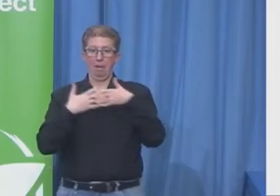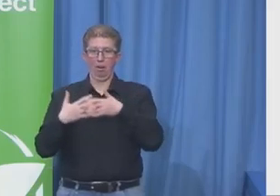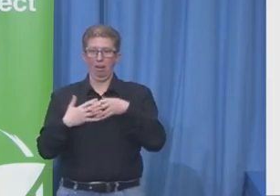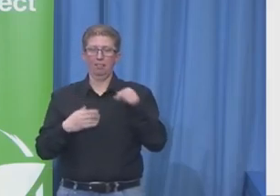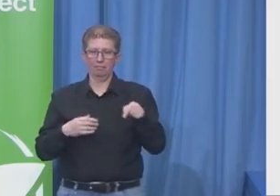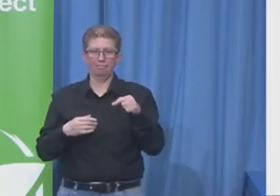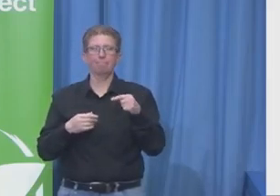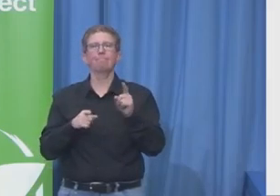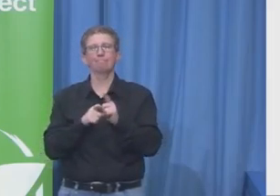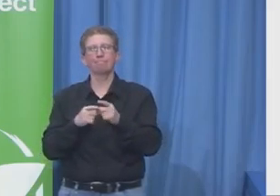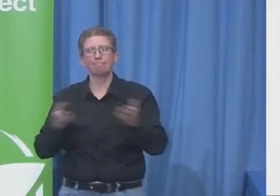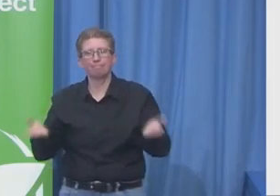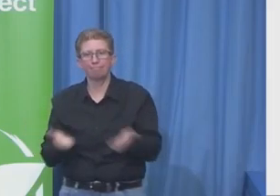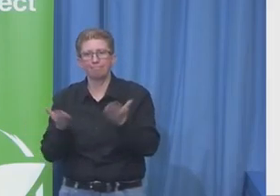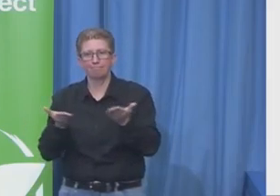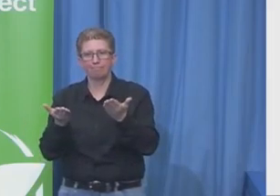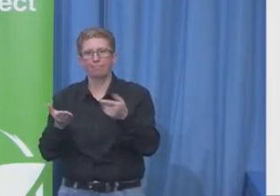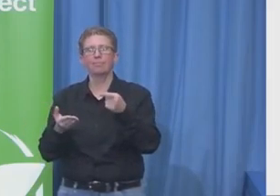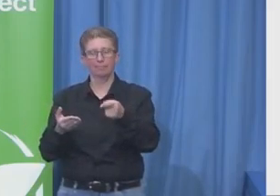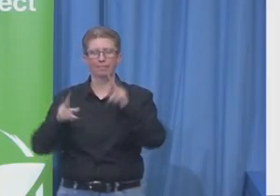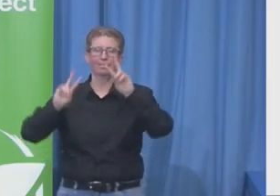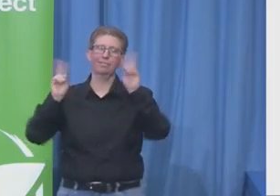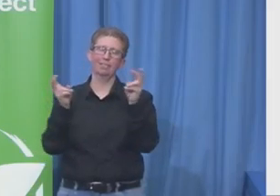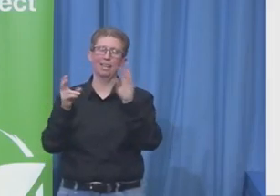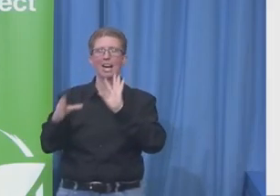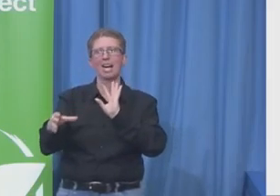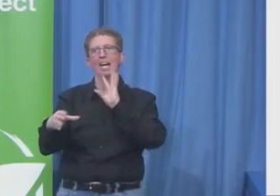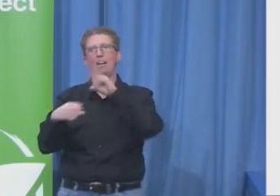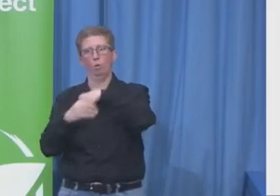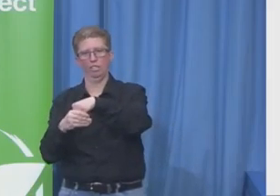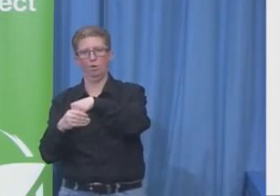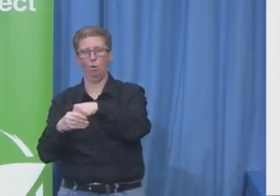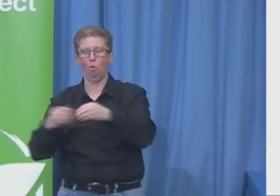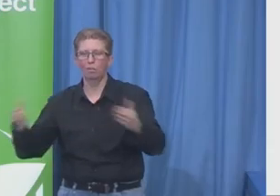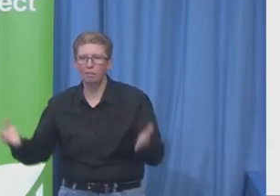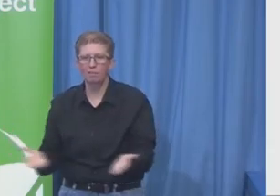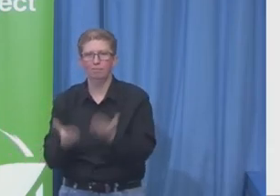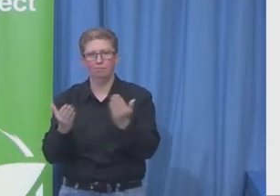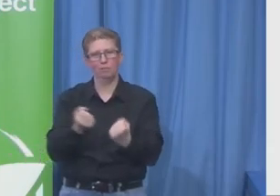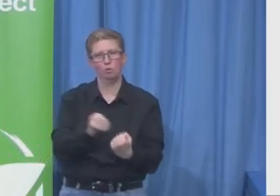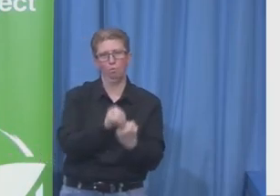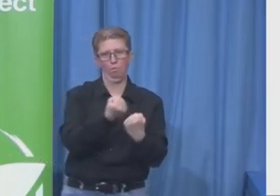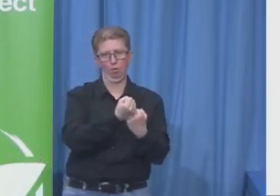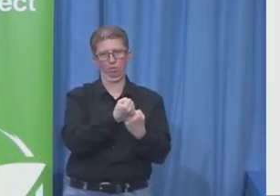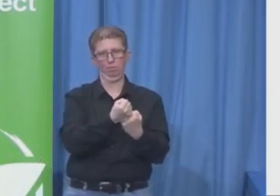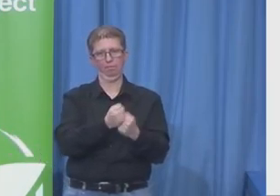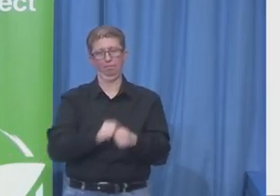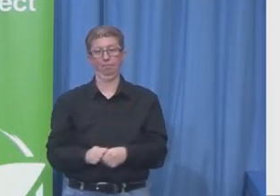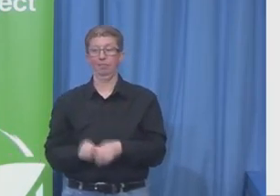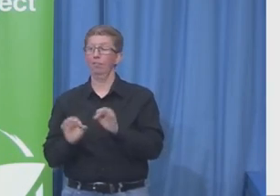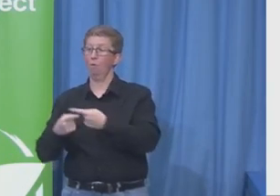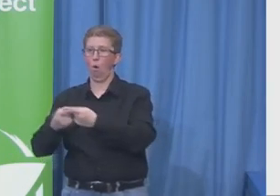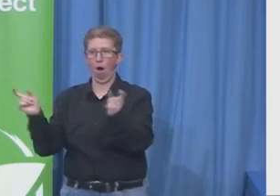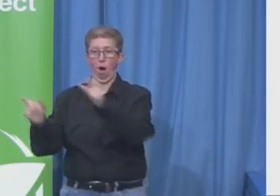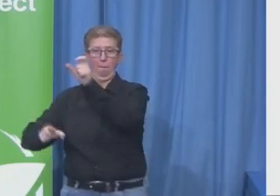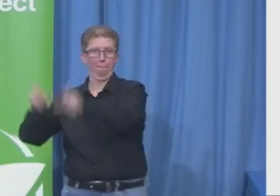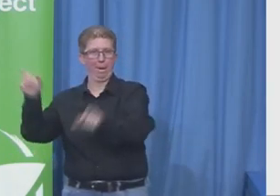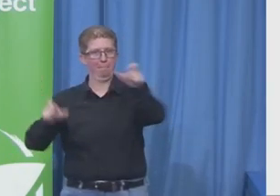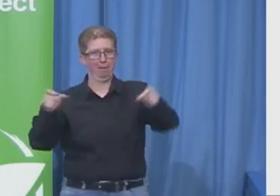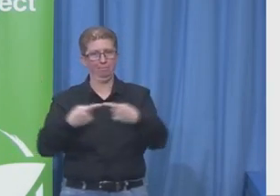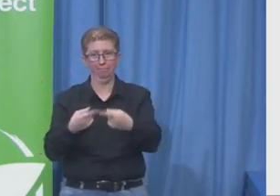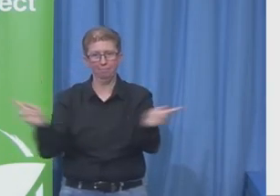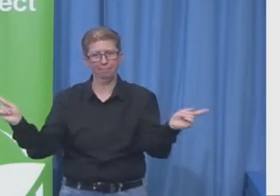which it operates is to be inclusive of all people, regardless of disability status,